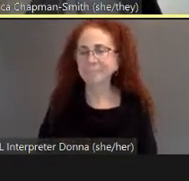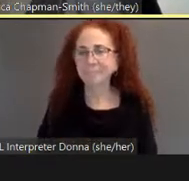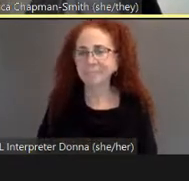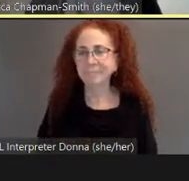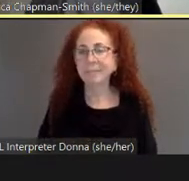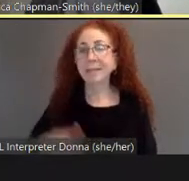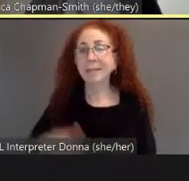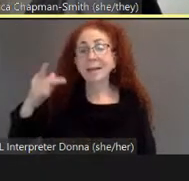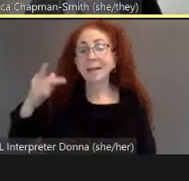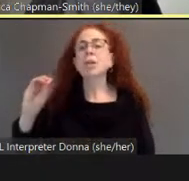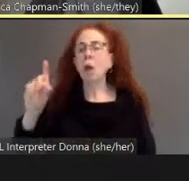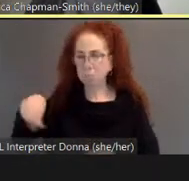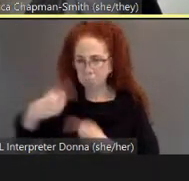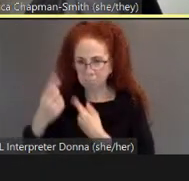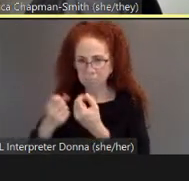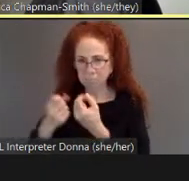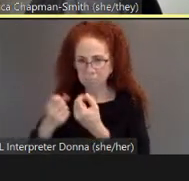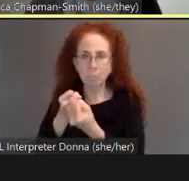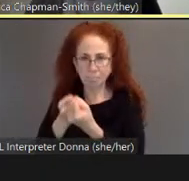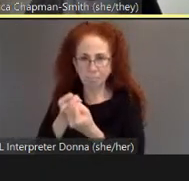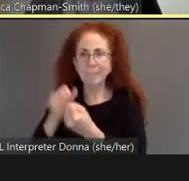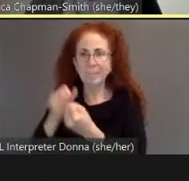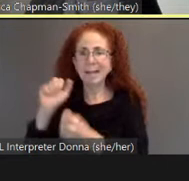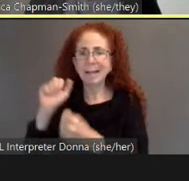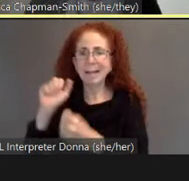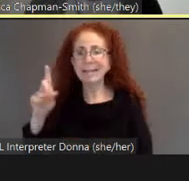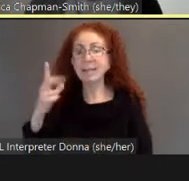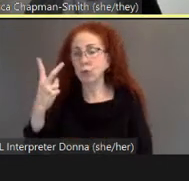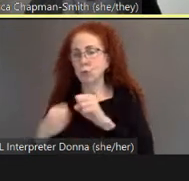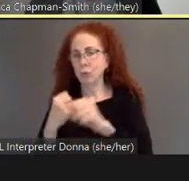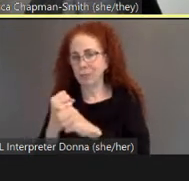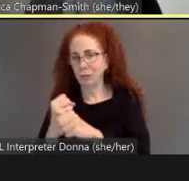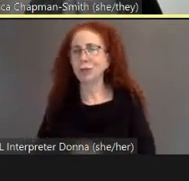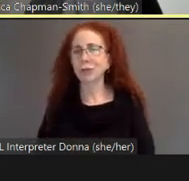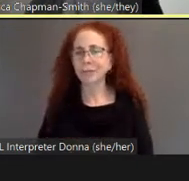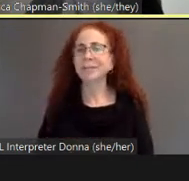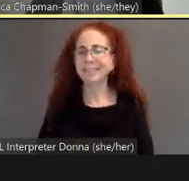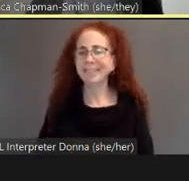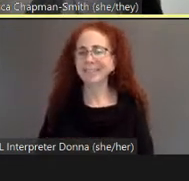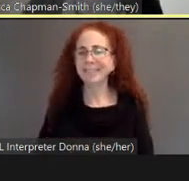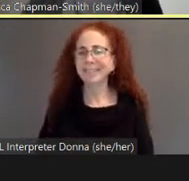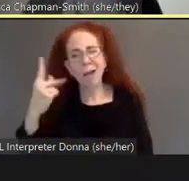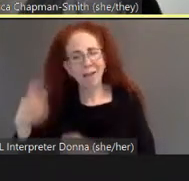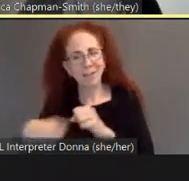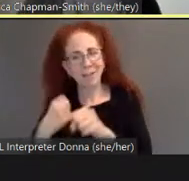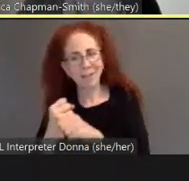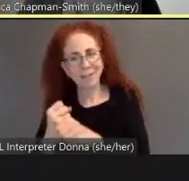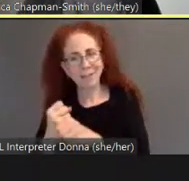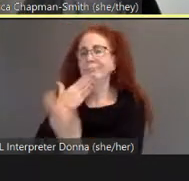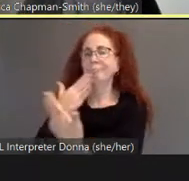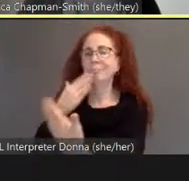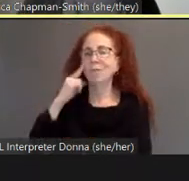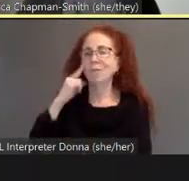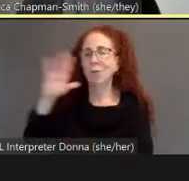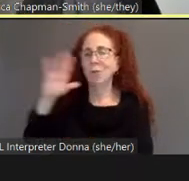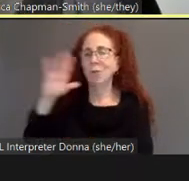has supported our audio description practice for the past 2 years, year and a half, 2 years, and we are very grateful for their